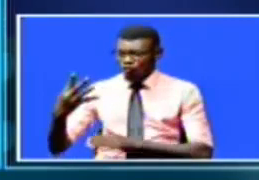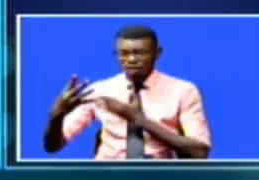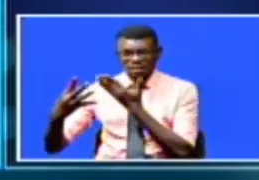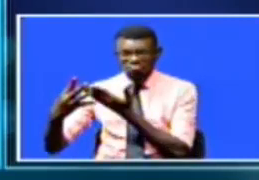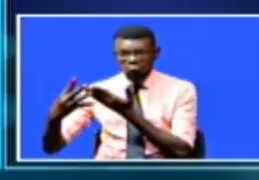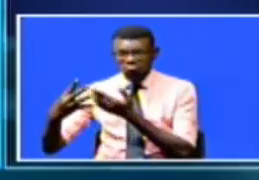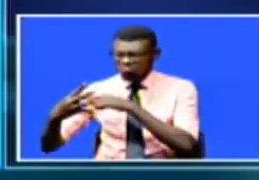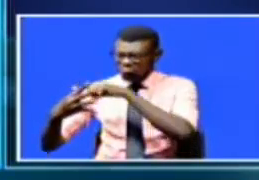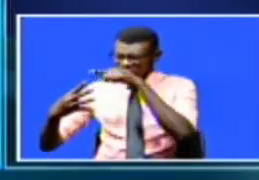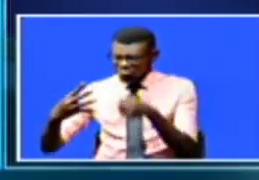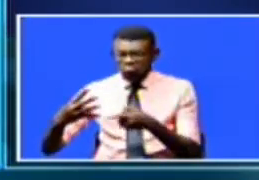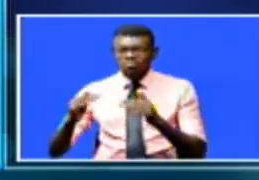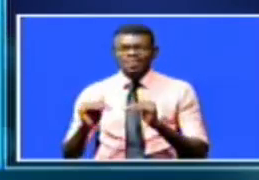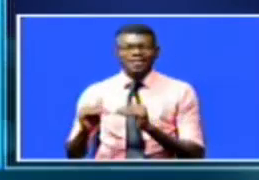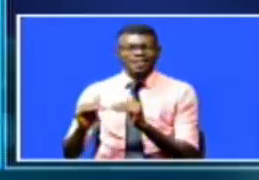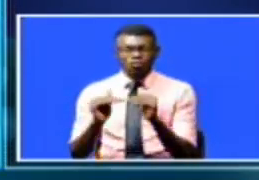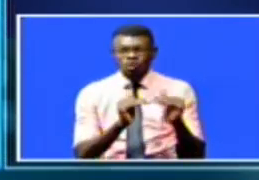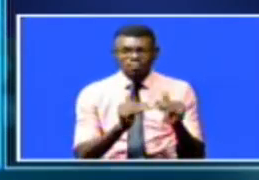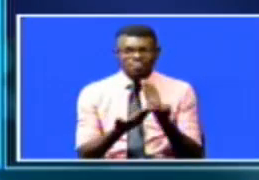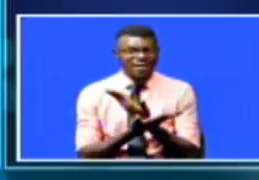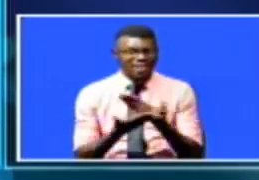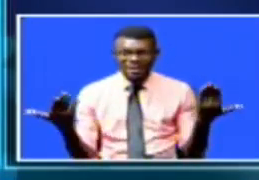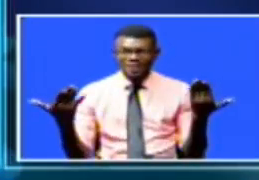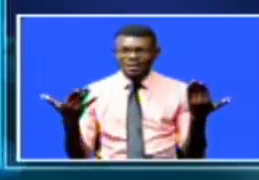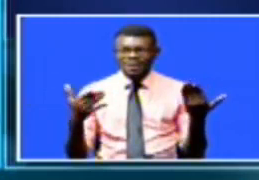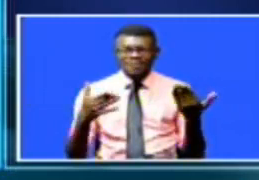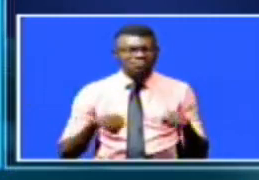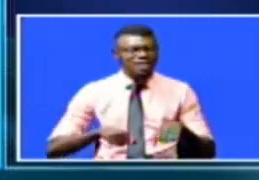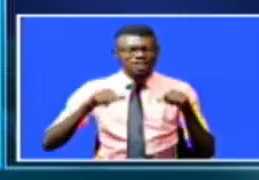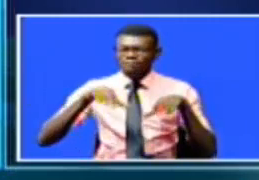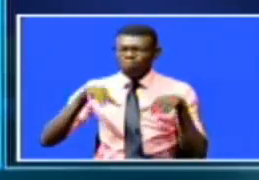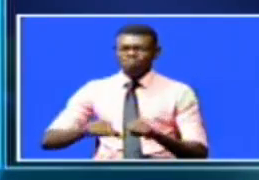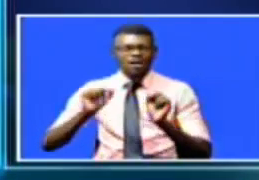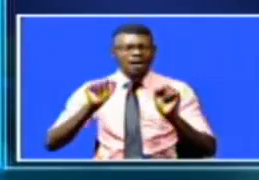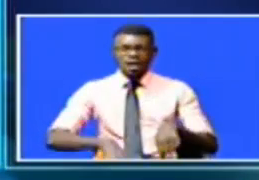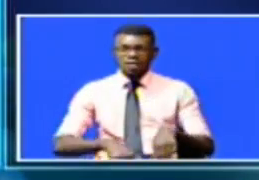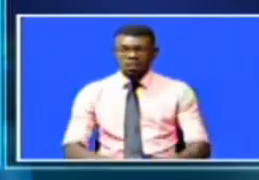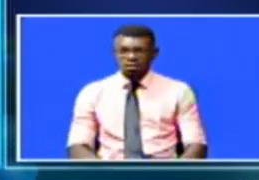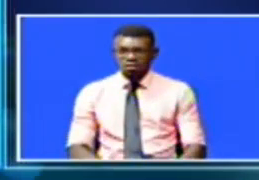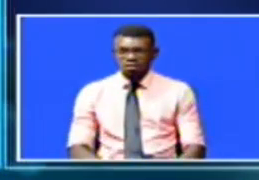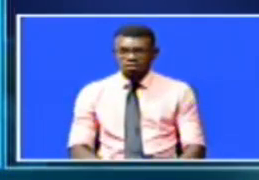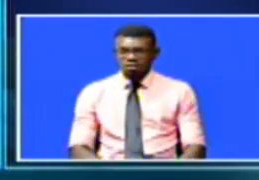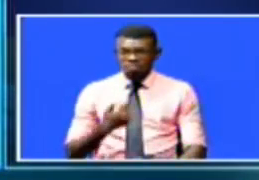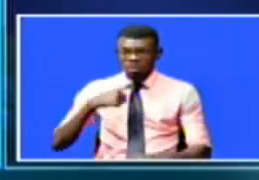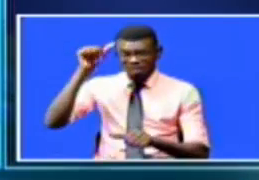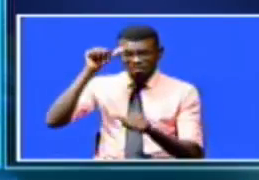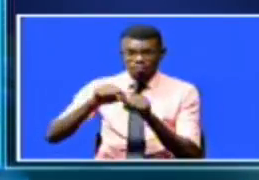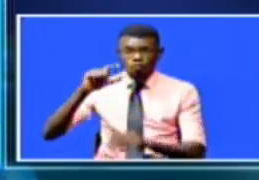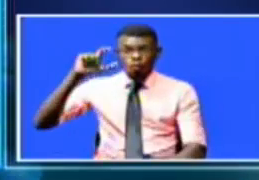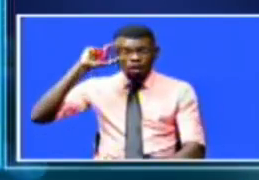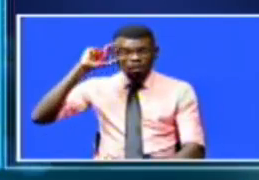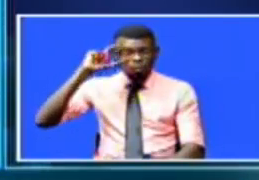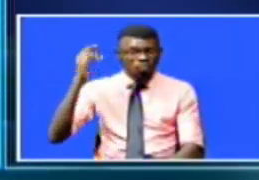are all equal. Any of them can become the chairperson. All right. And I remember Senator Orengo invited us